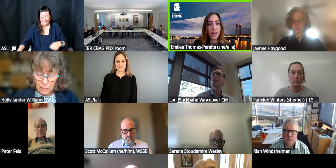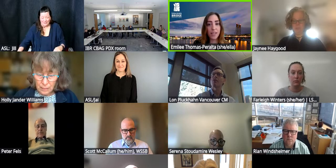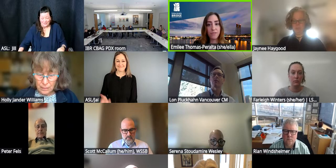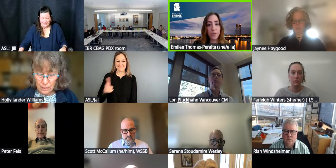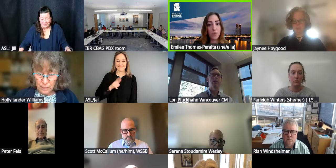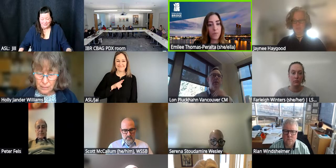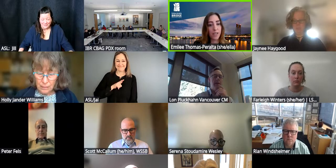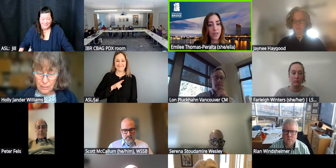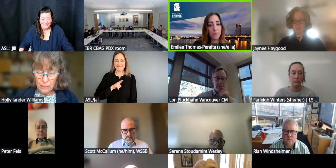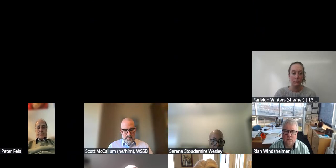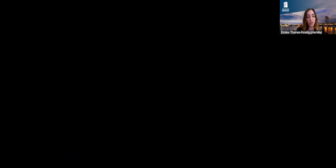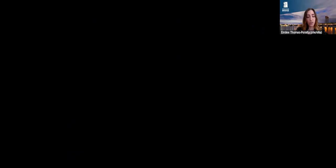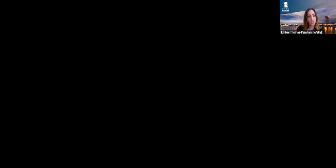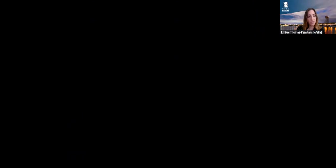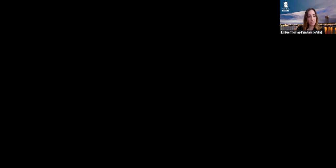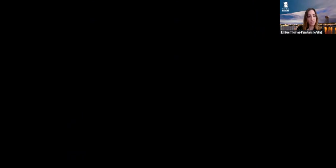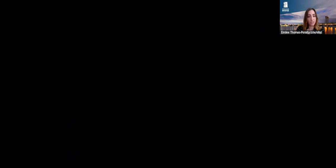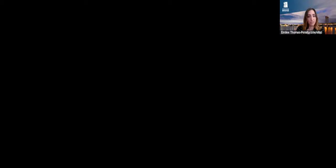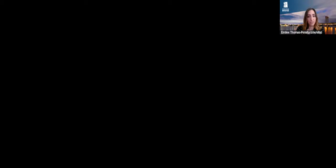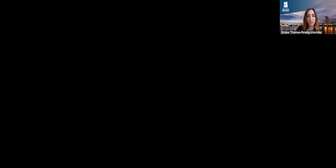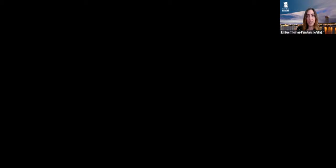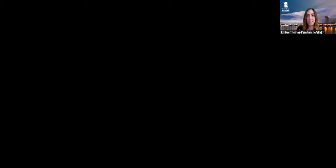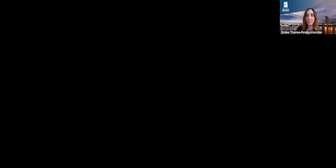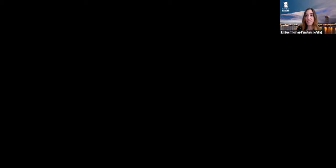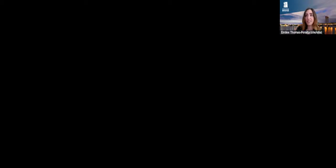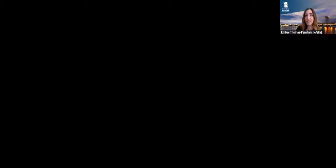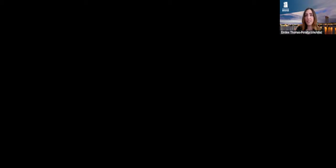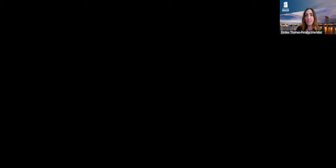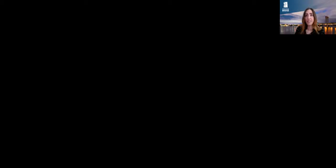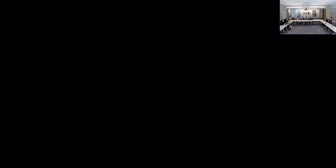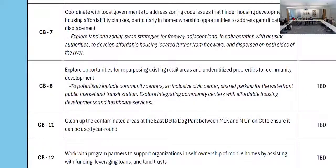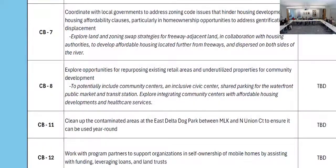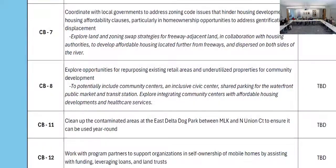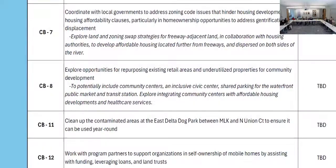All right, if we could pull back up the chart, please. Great.